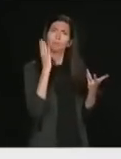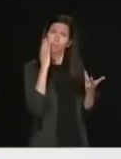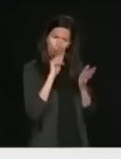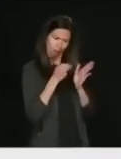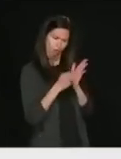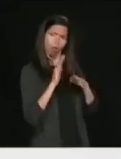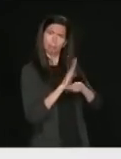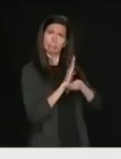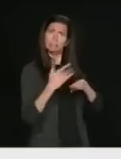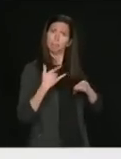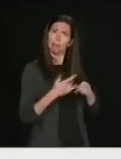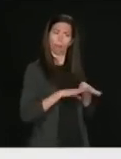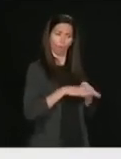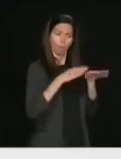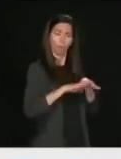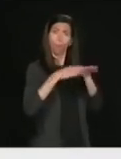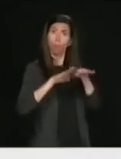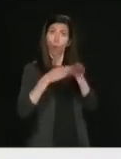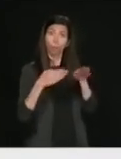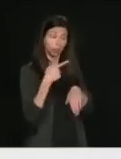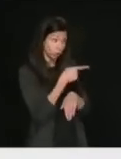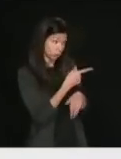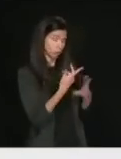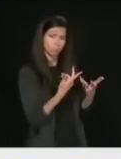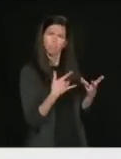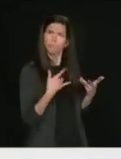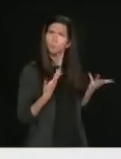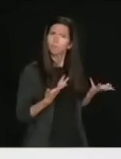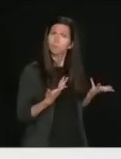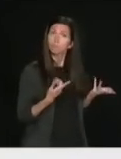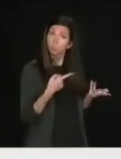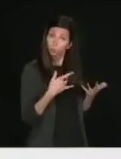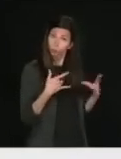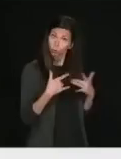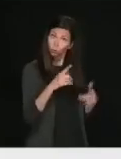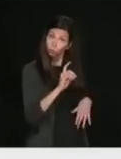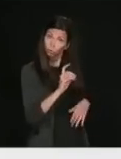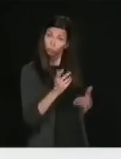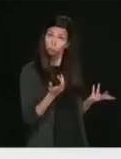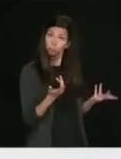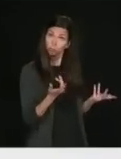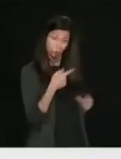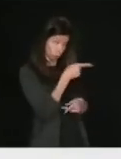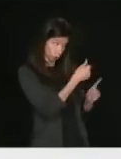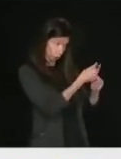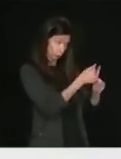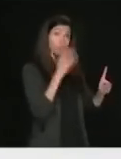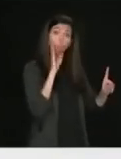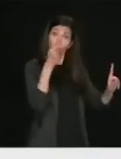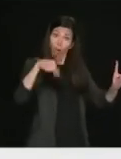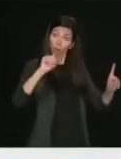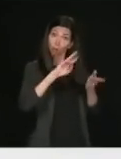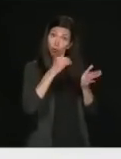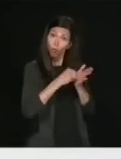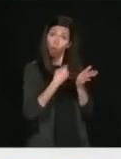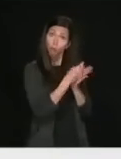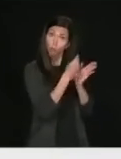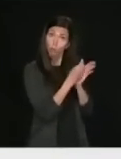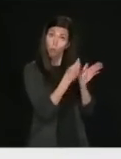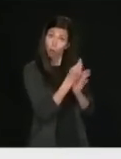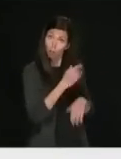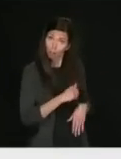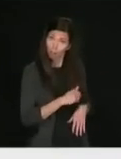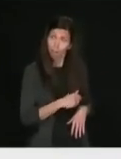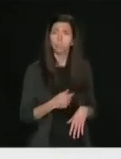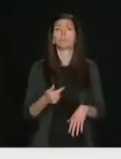some worries of what's going on in Montreal? And would you go shopping in Montreal?